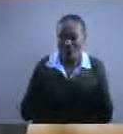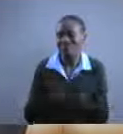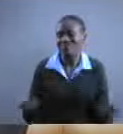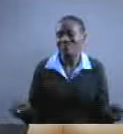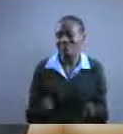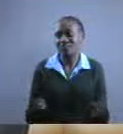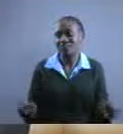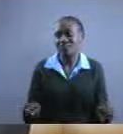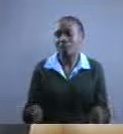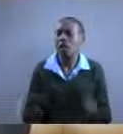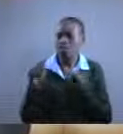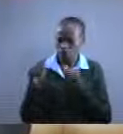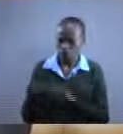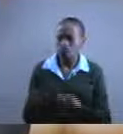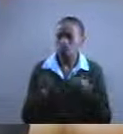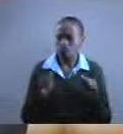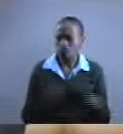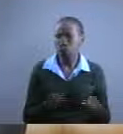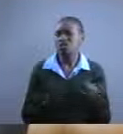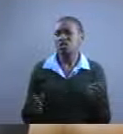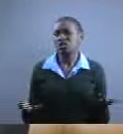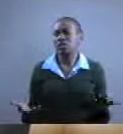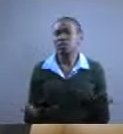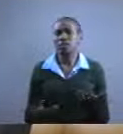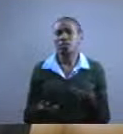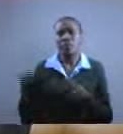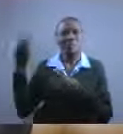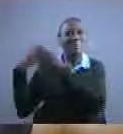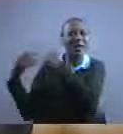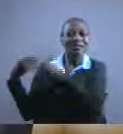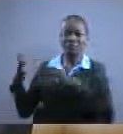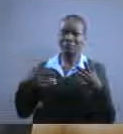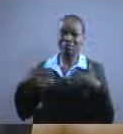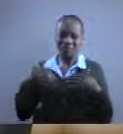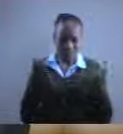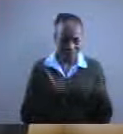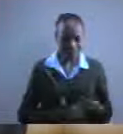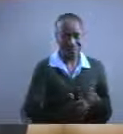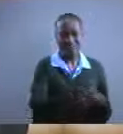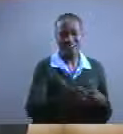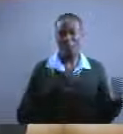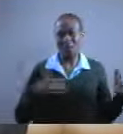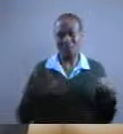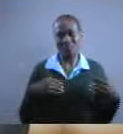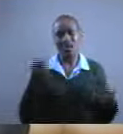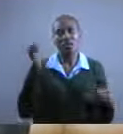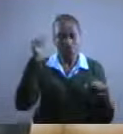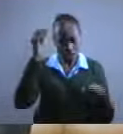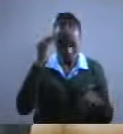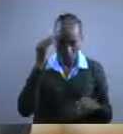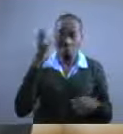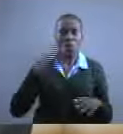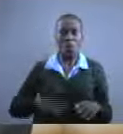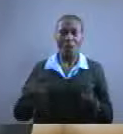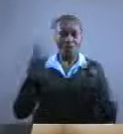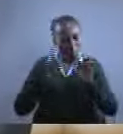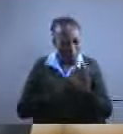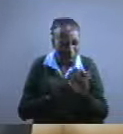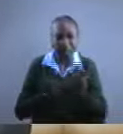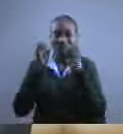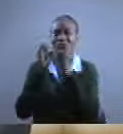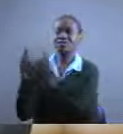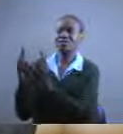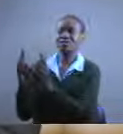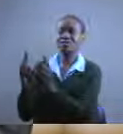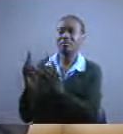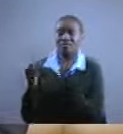Speaker, indeed our mantra in the past administration and this current administration is that there should be quality education. Whilst we can